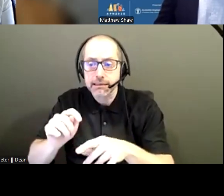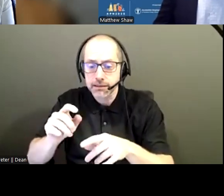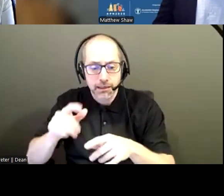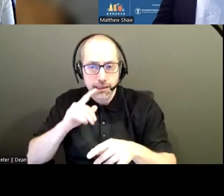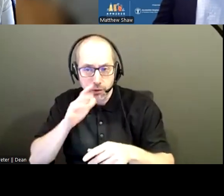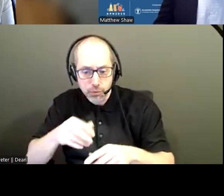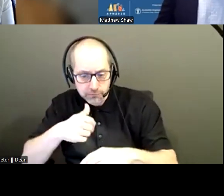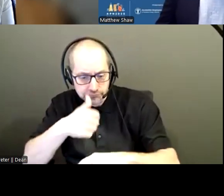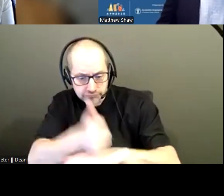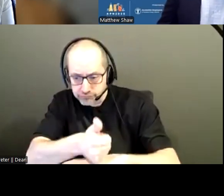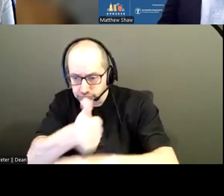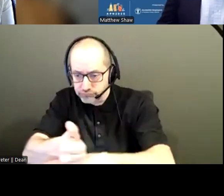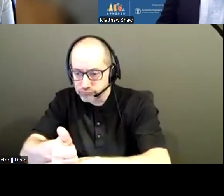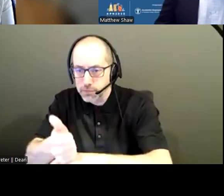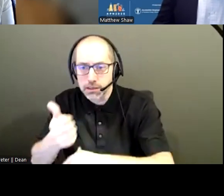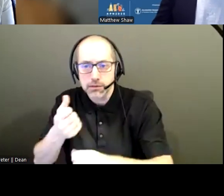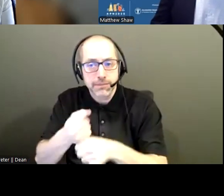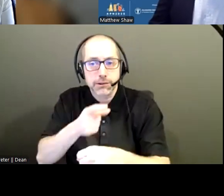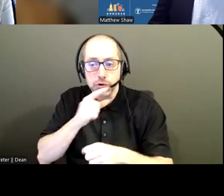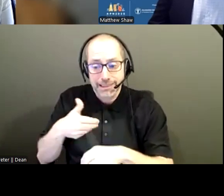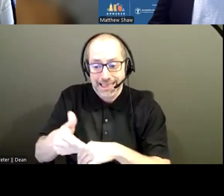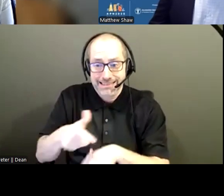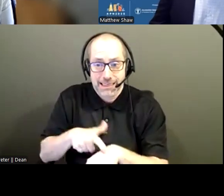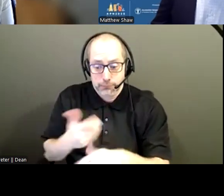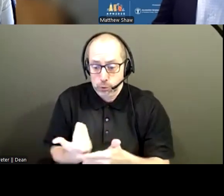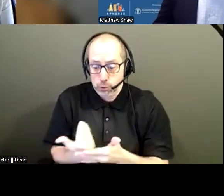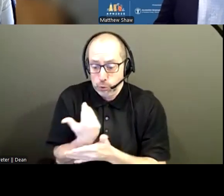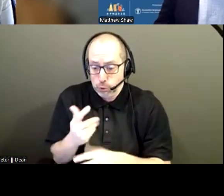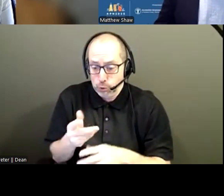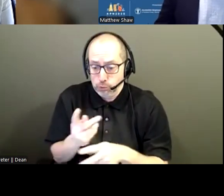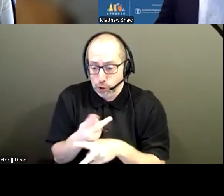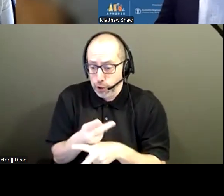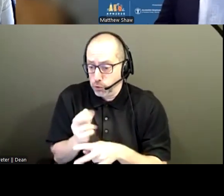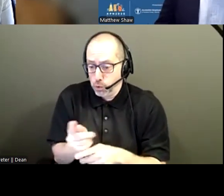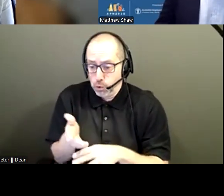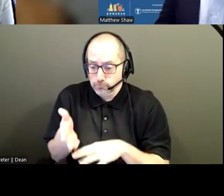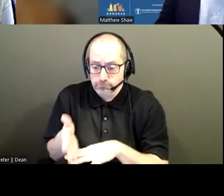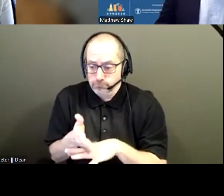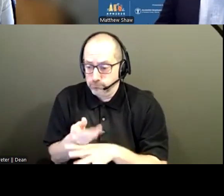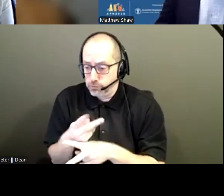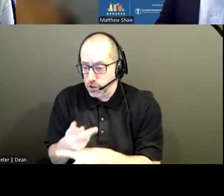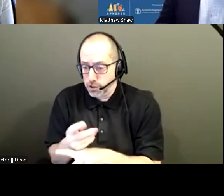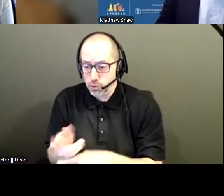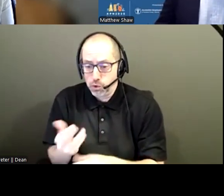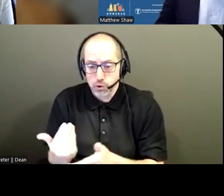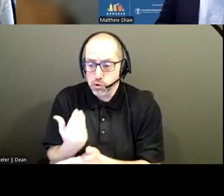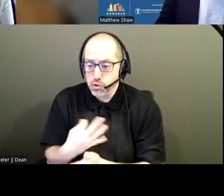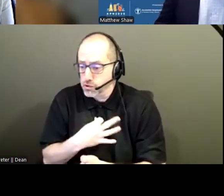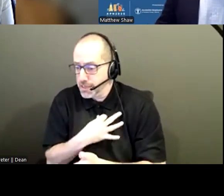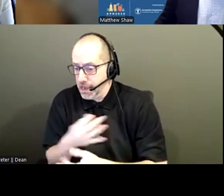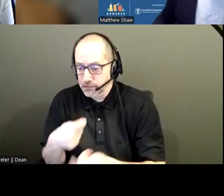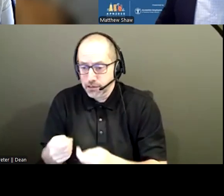the next time you update it or you experience turnover or whatever organizational change you